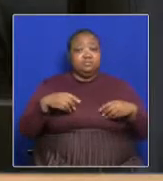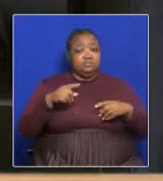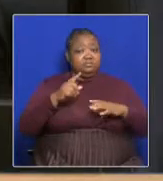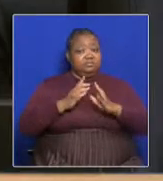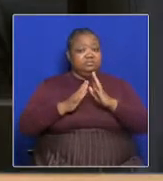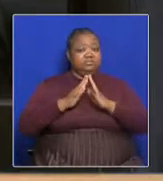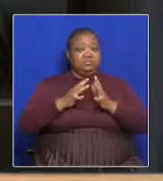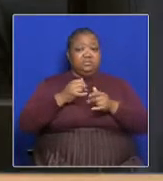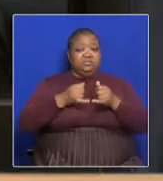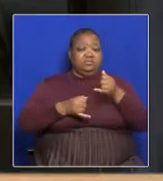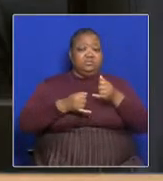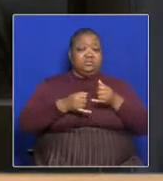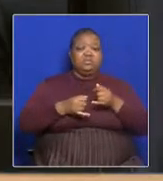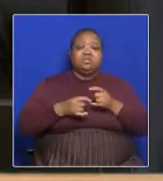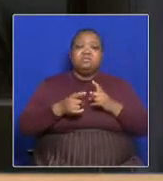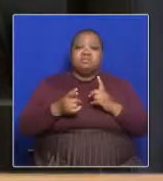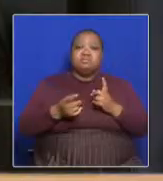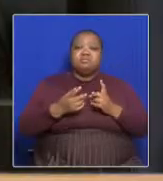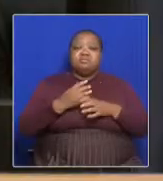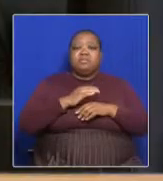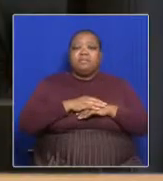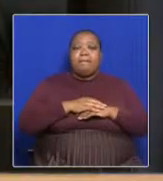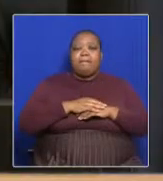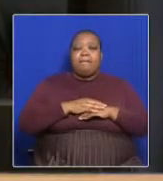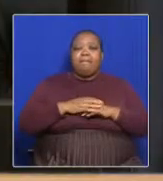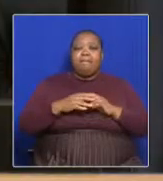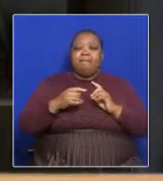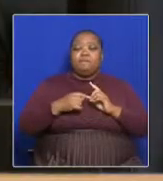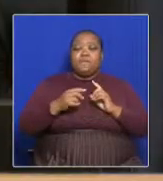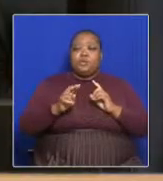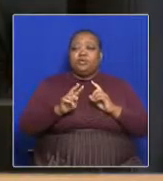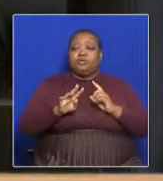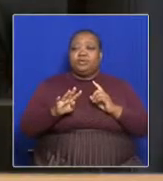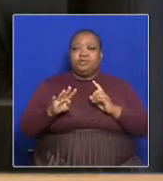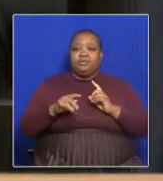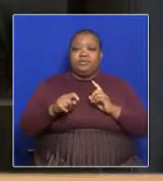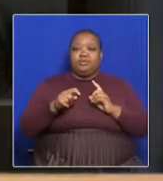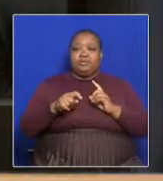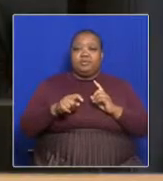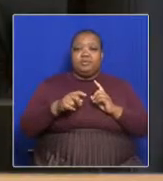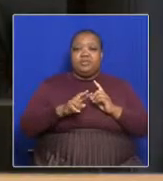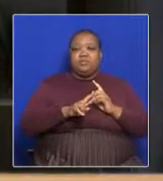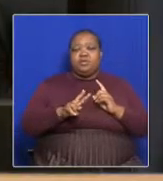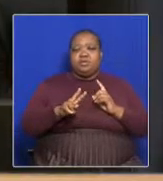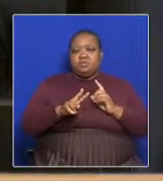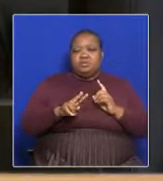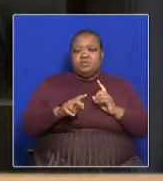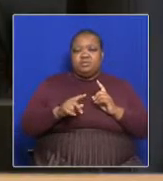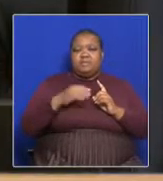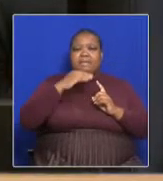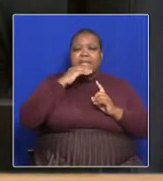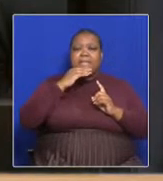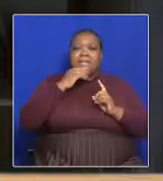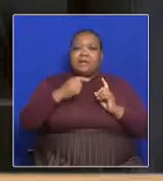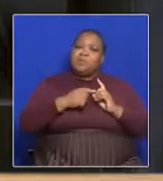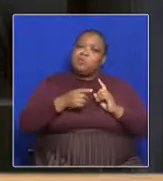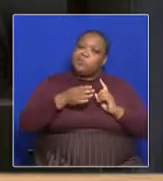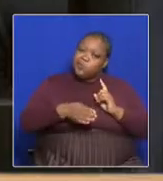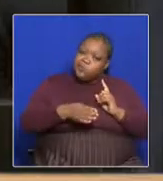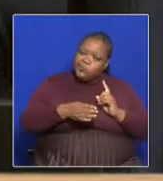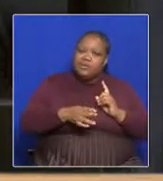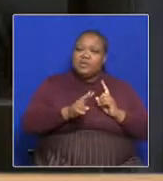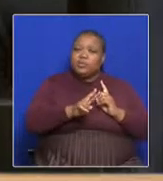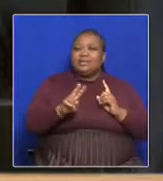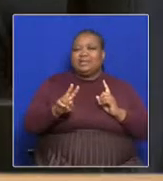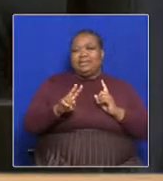mistake, then and you say instead of 24, it should be 22, then it means he was there on the 22nd. But